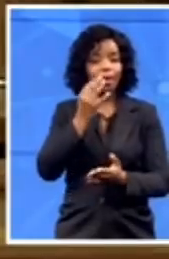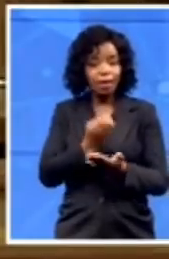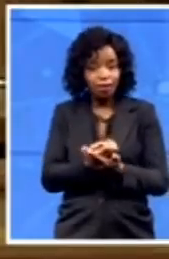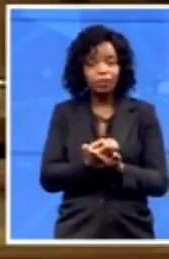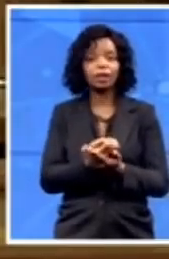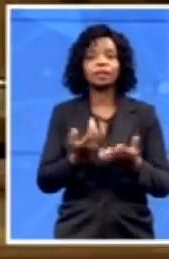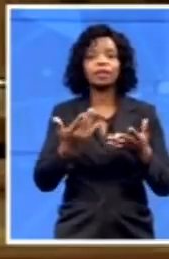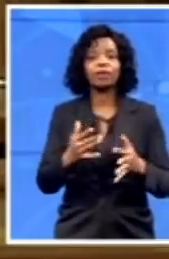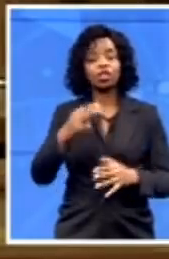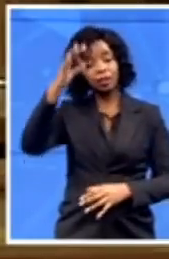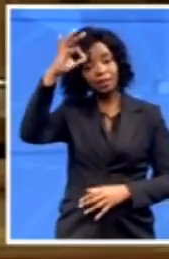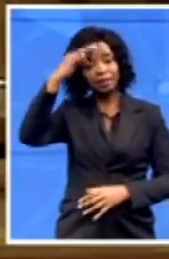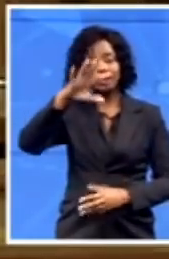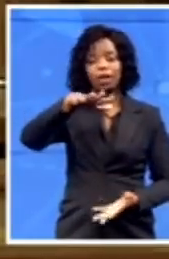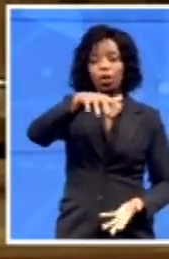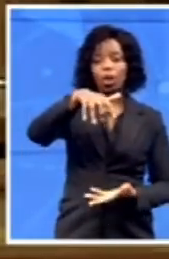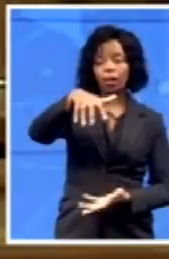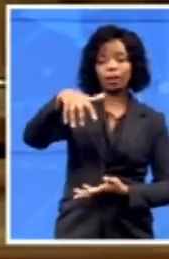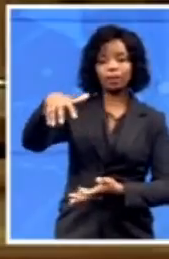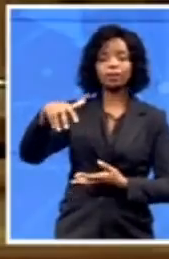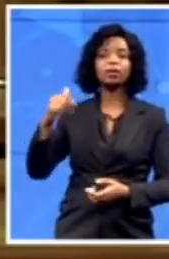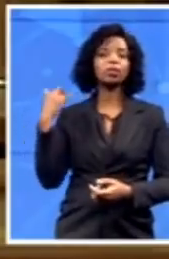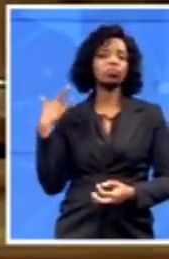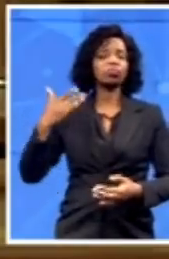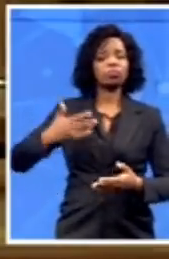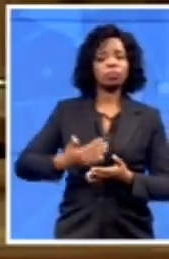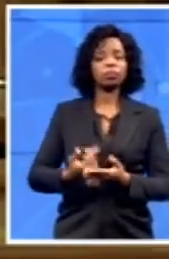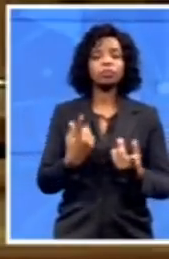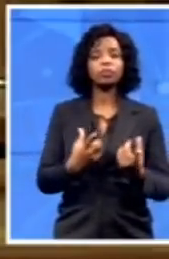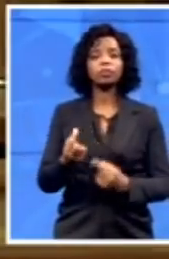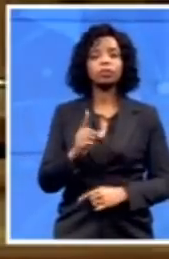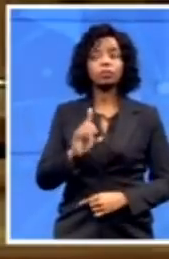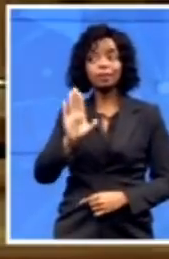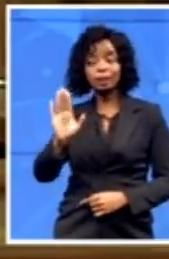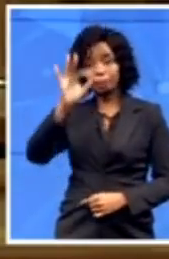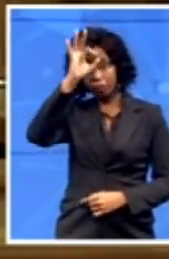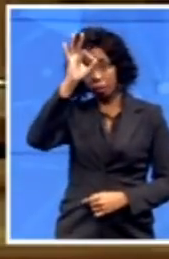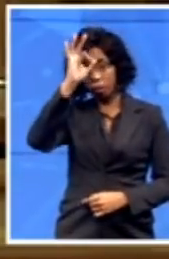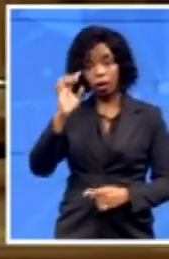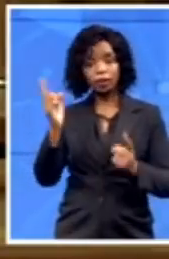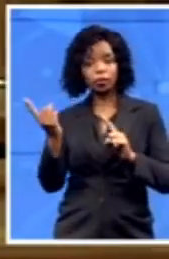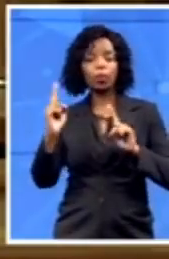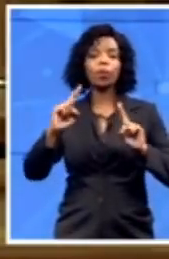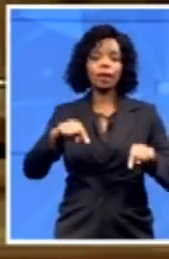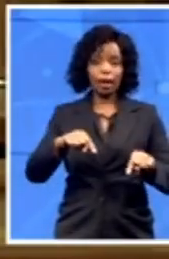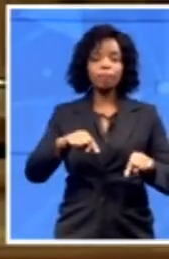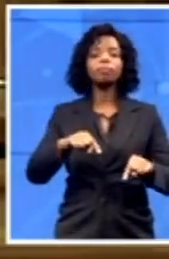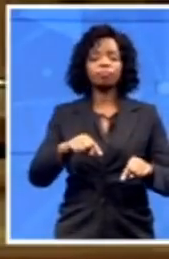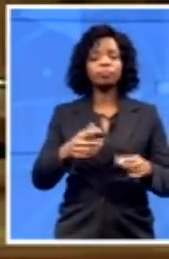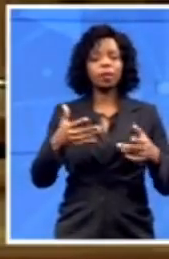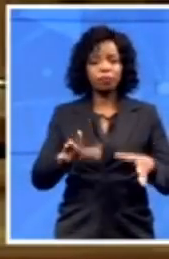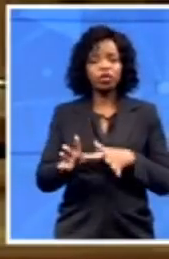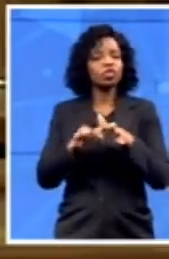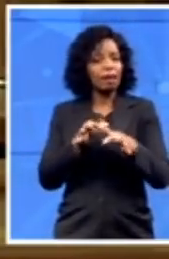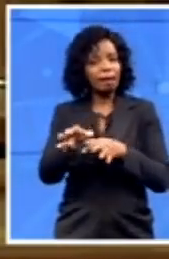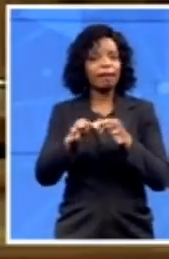was the first at the scene as a forensic officer, going through and explaining some of the evidence that